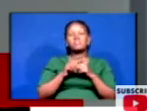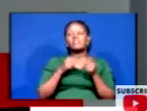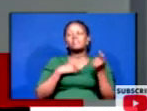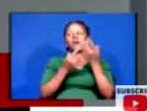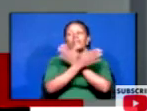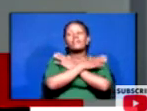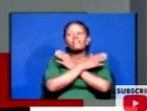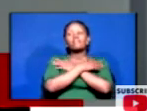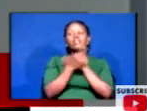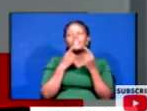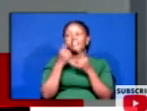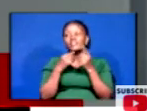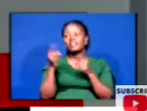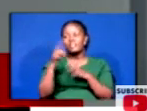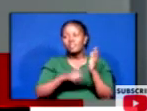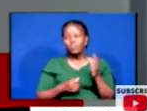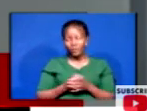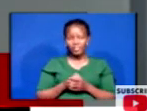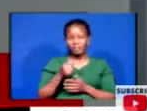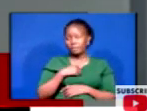mentioned, I'm laying the matter's law, so this is just,